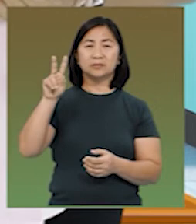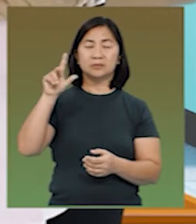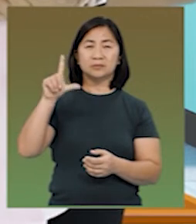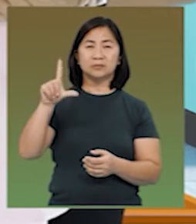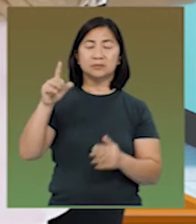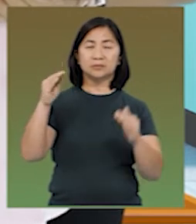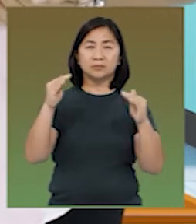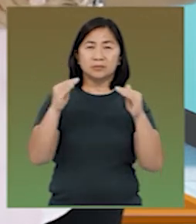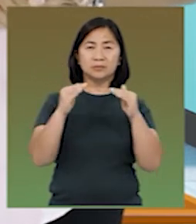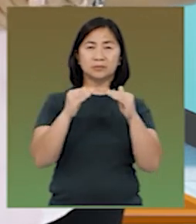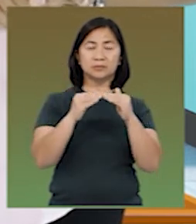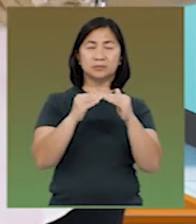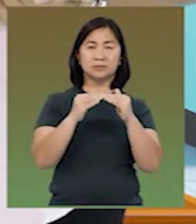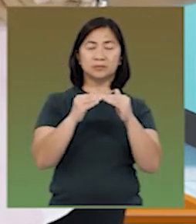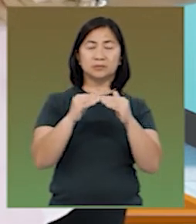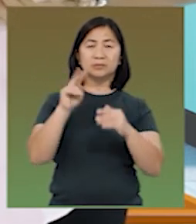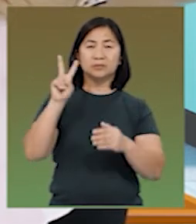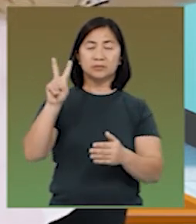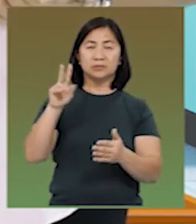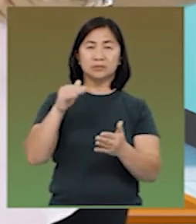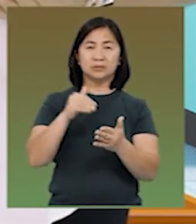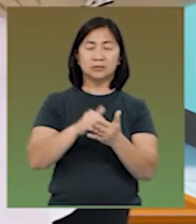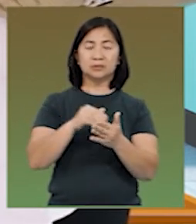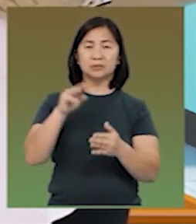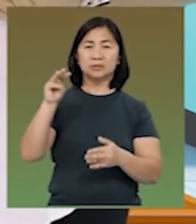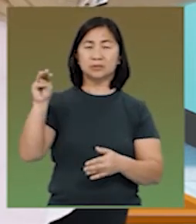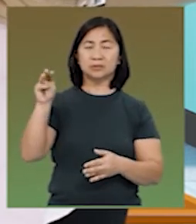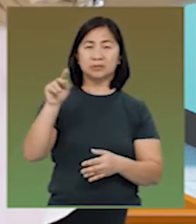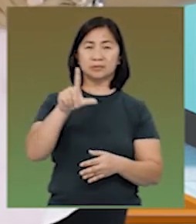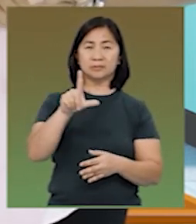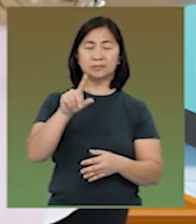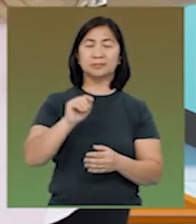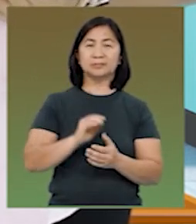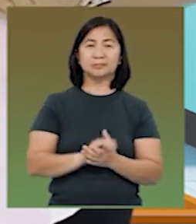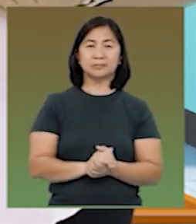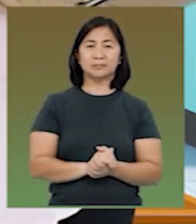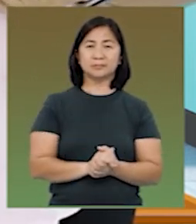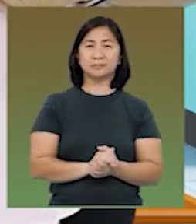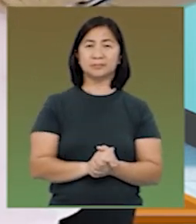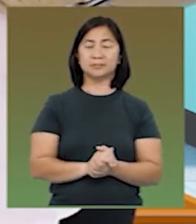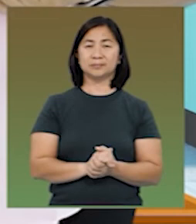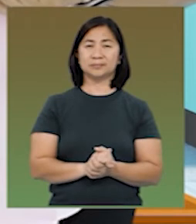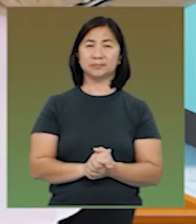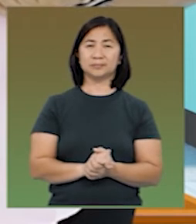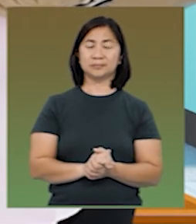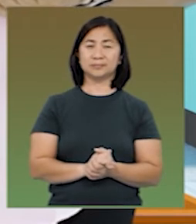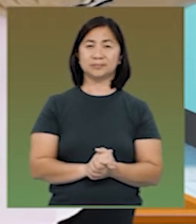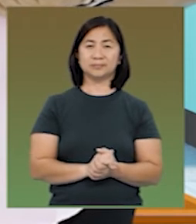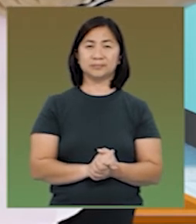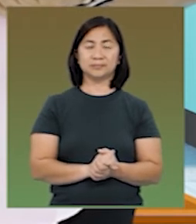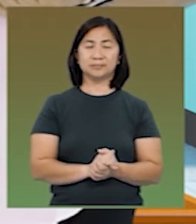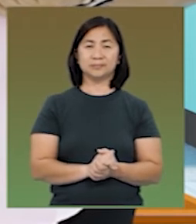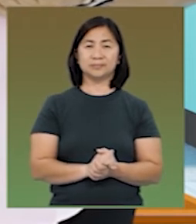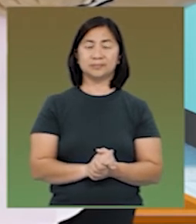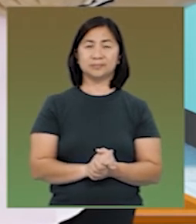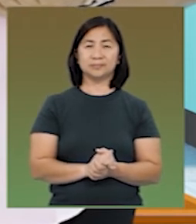2 liters is equal to 2,000 milliliters.